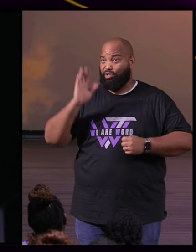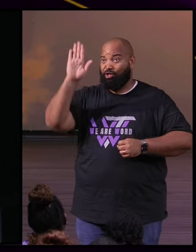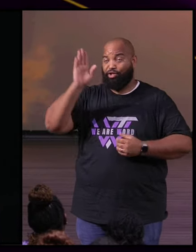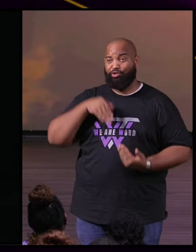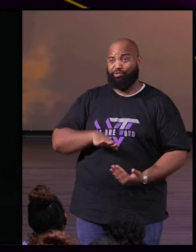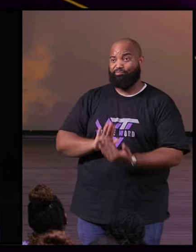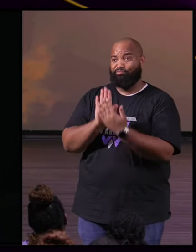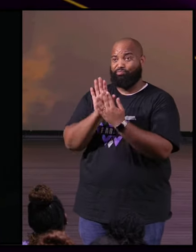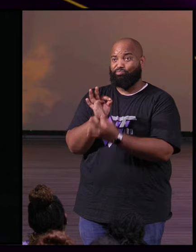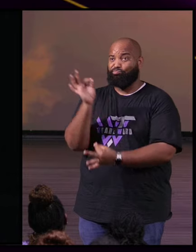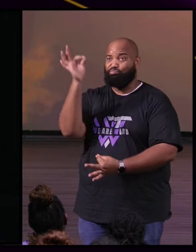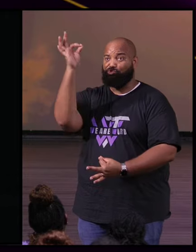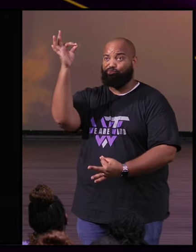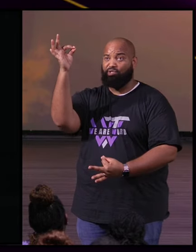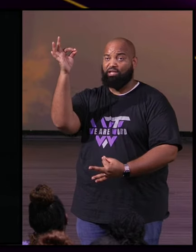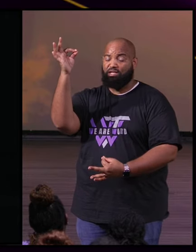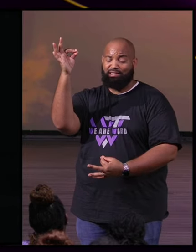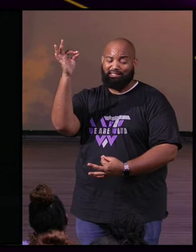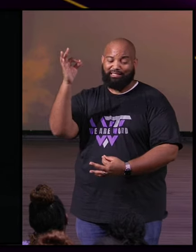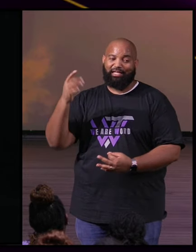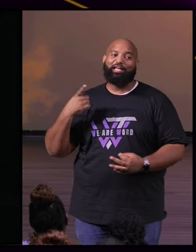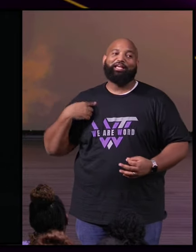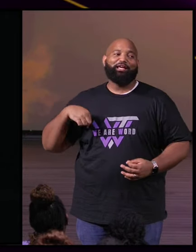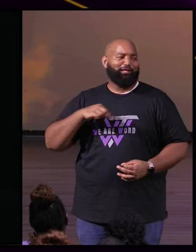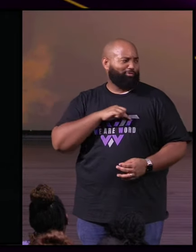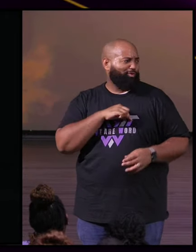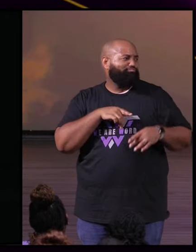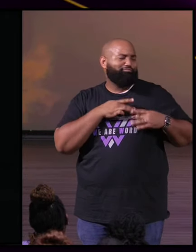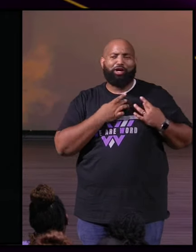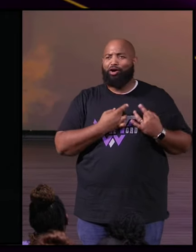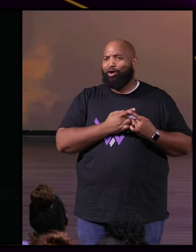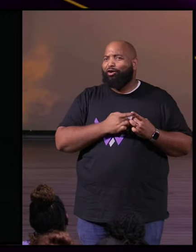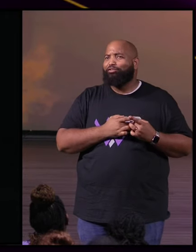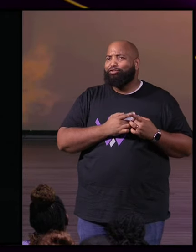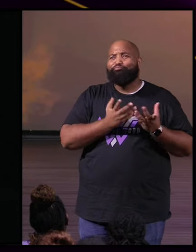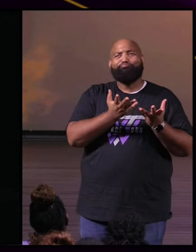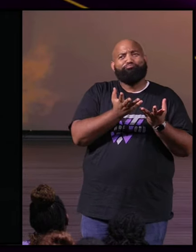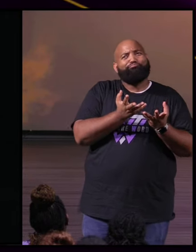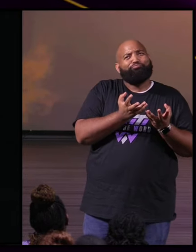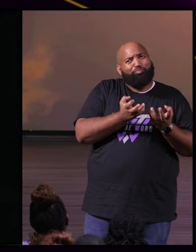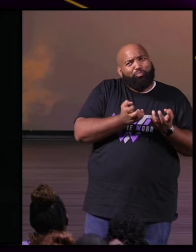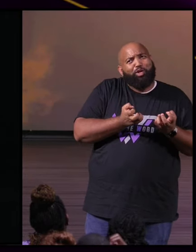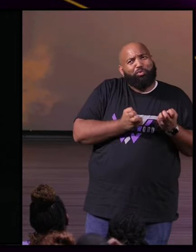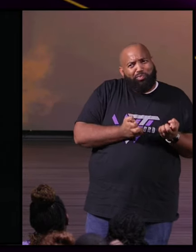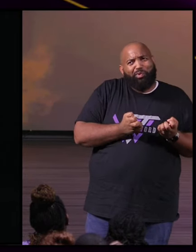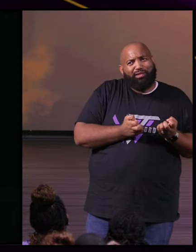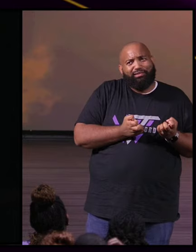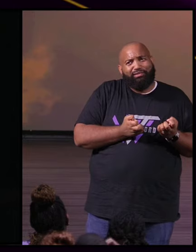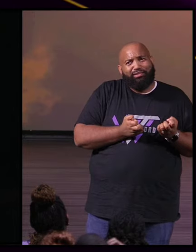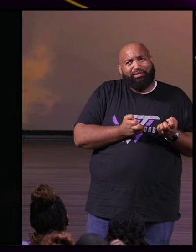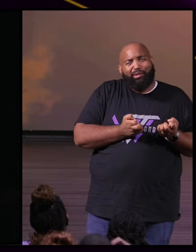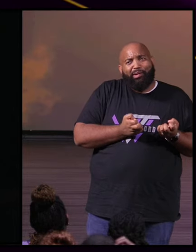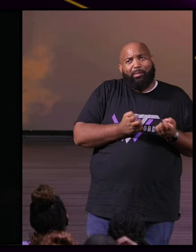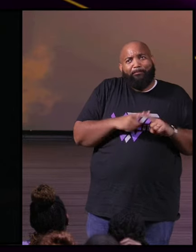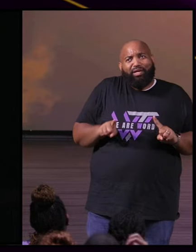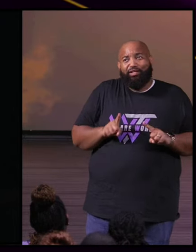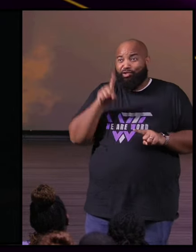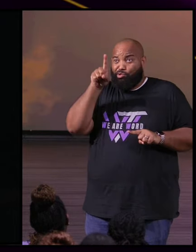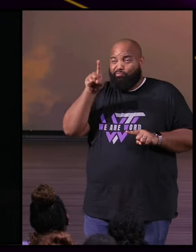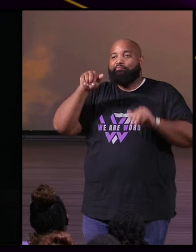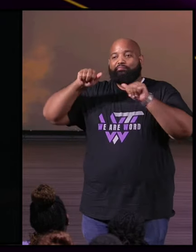presence. And although our collective hearts are willing, only you can make us able.